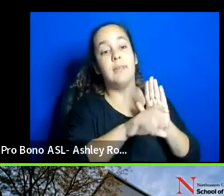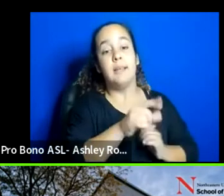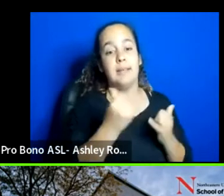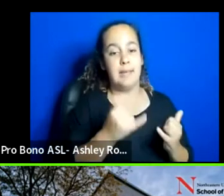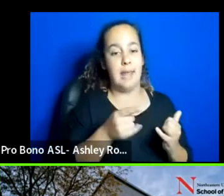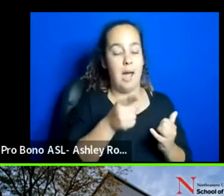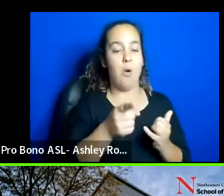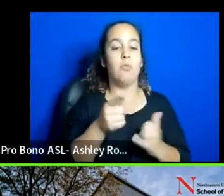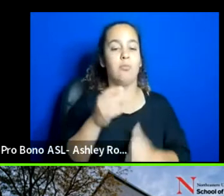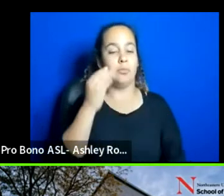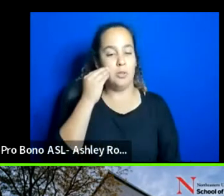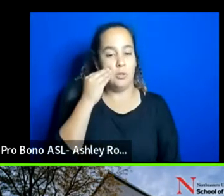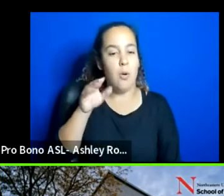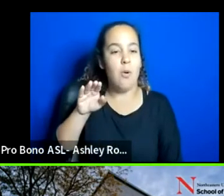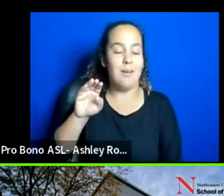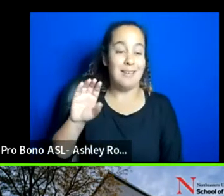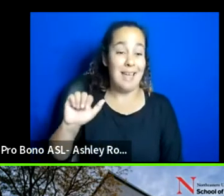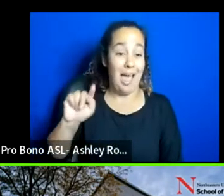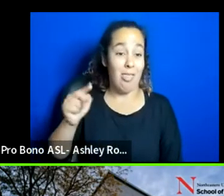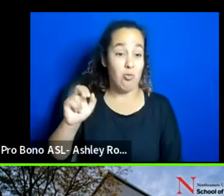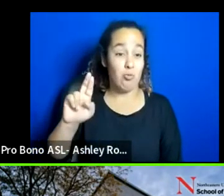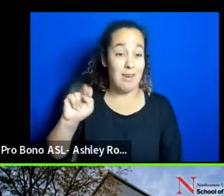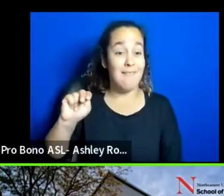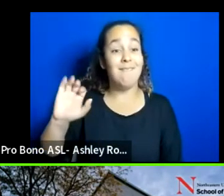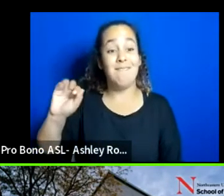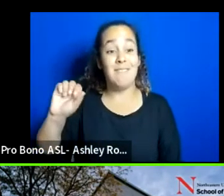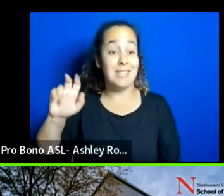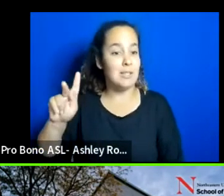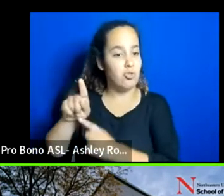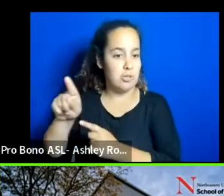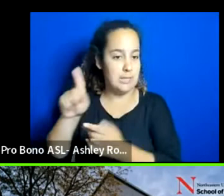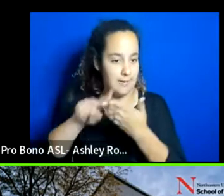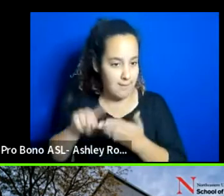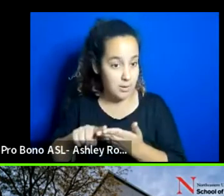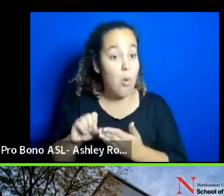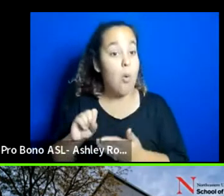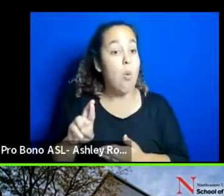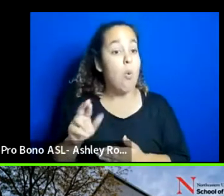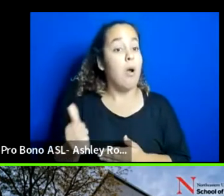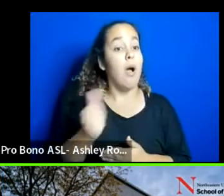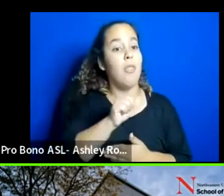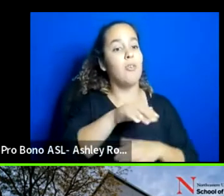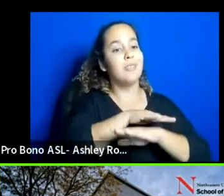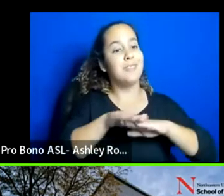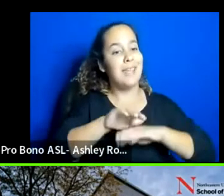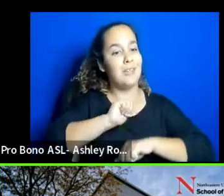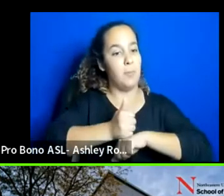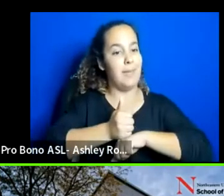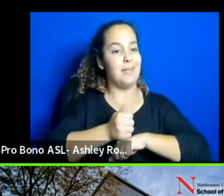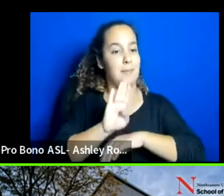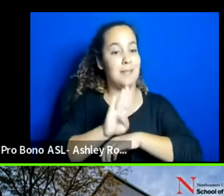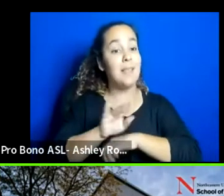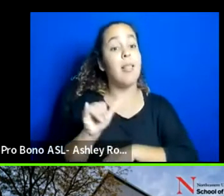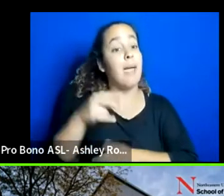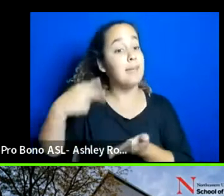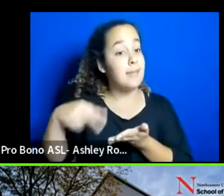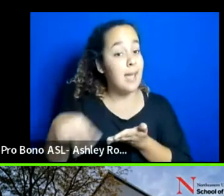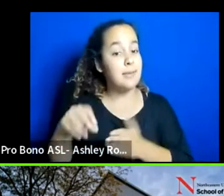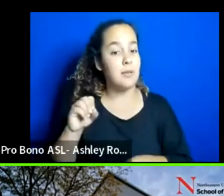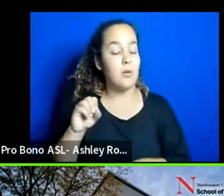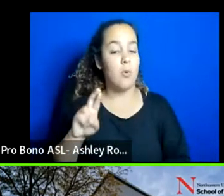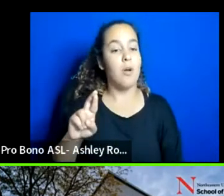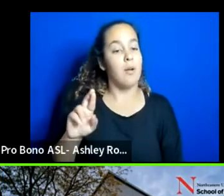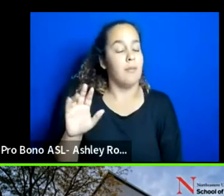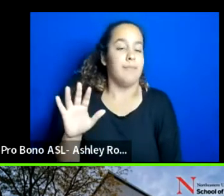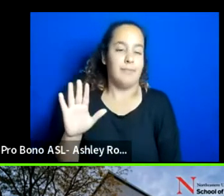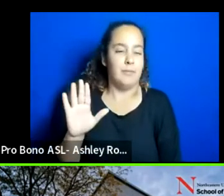Rand McNally, that Catherine Fisk has investigated, or other stage-based businesses like dance, and I'm thinking of Anthea Kraut's